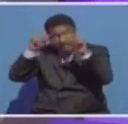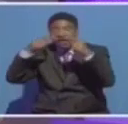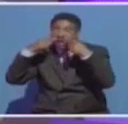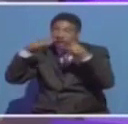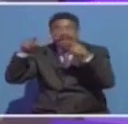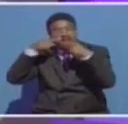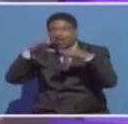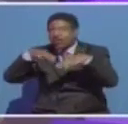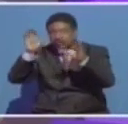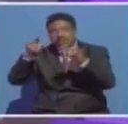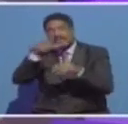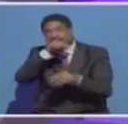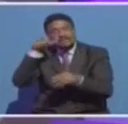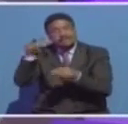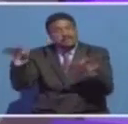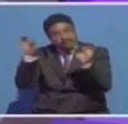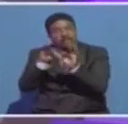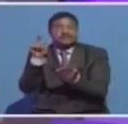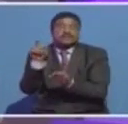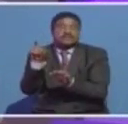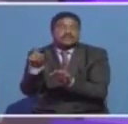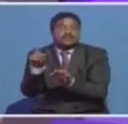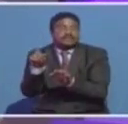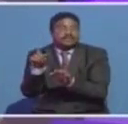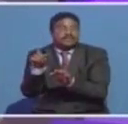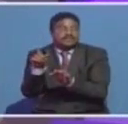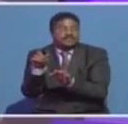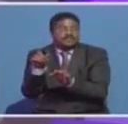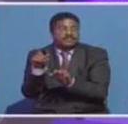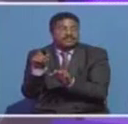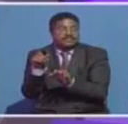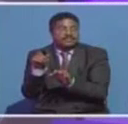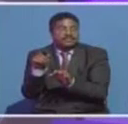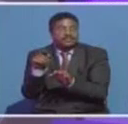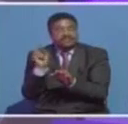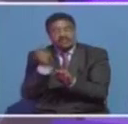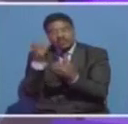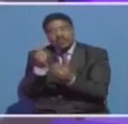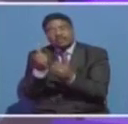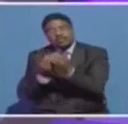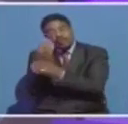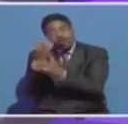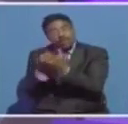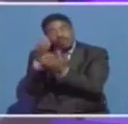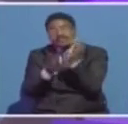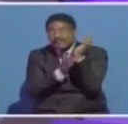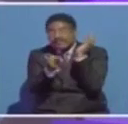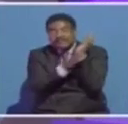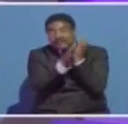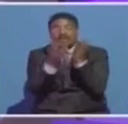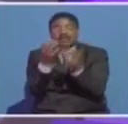Excellency President Lungu has been encouraging all of us to get involved in crop diversification, planting something, going